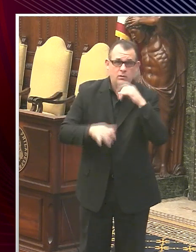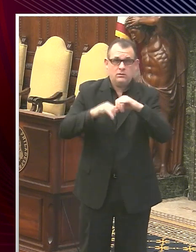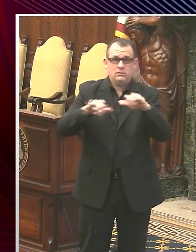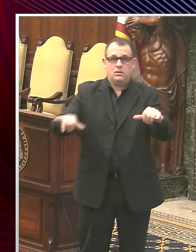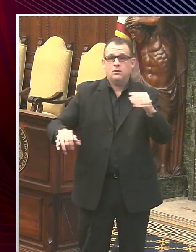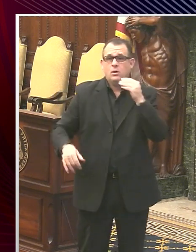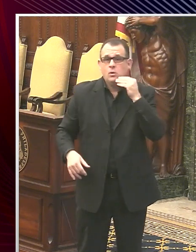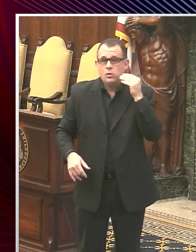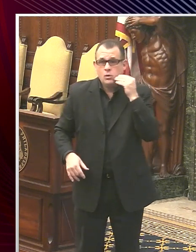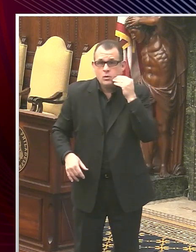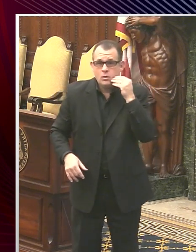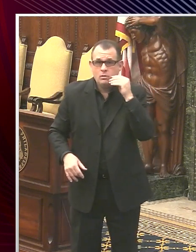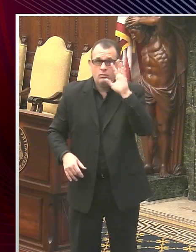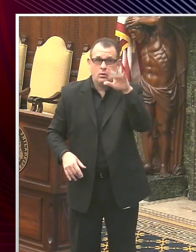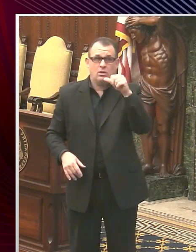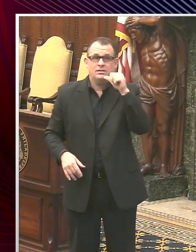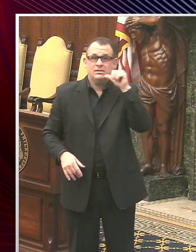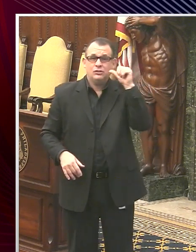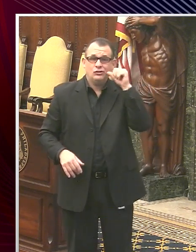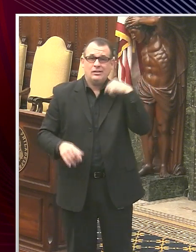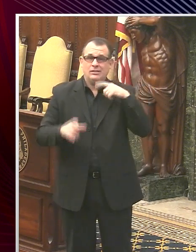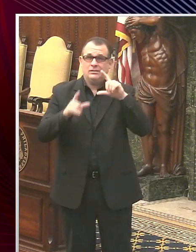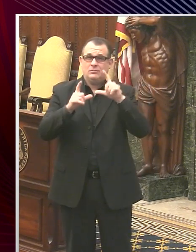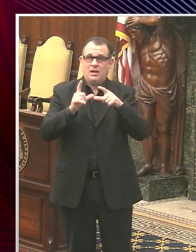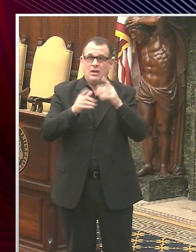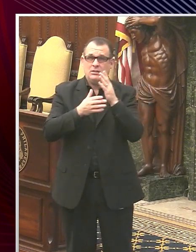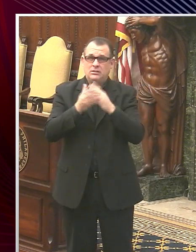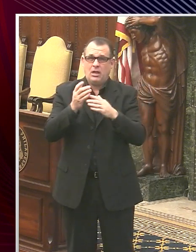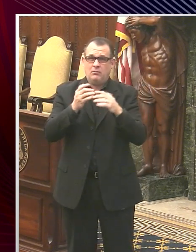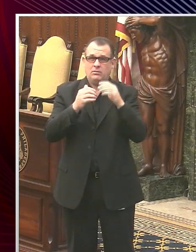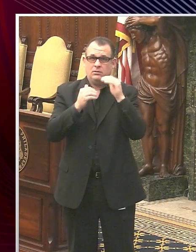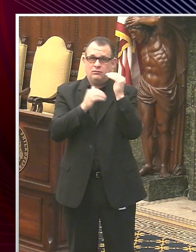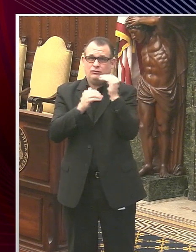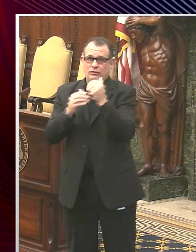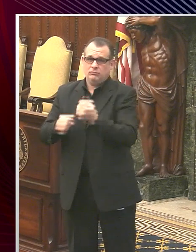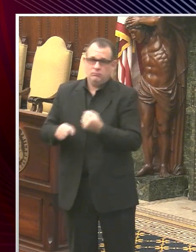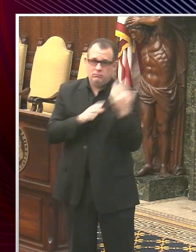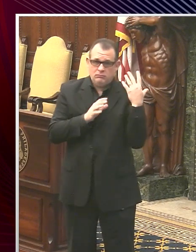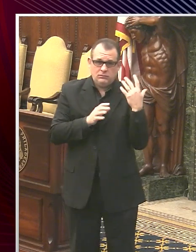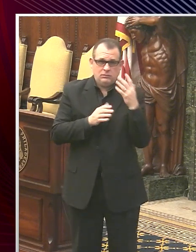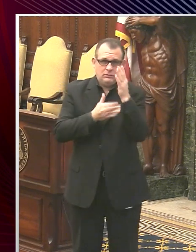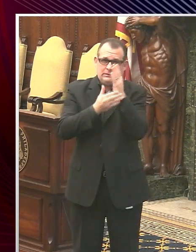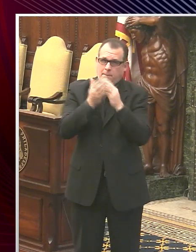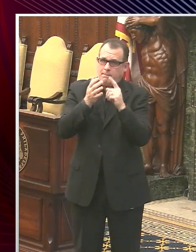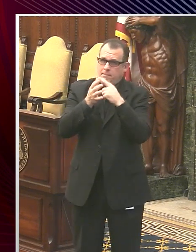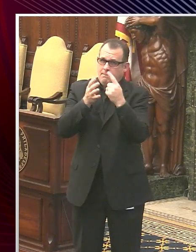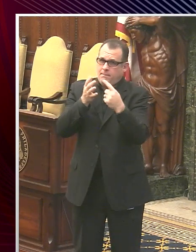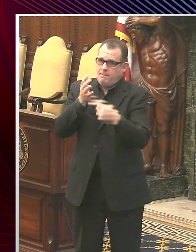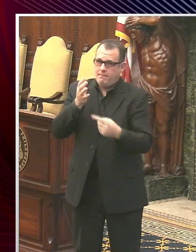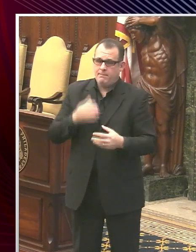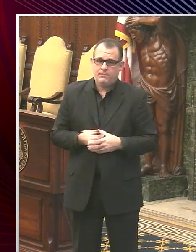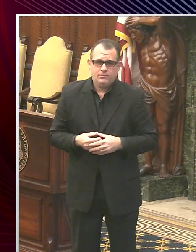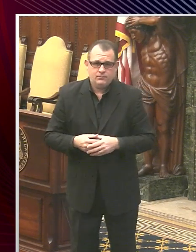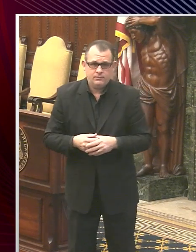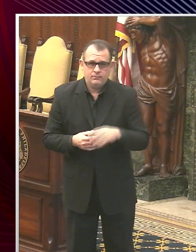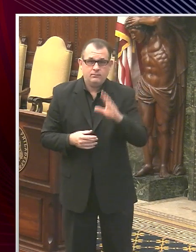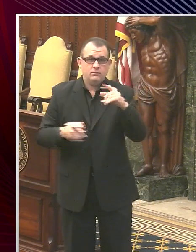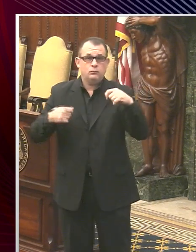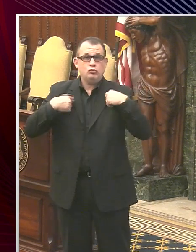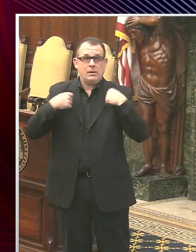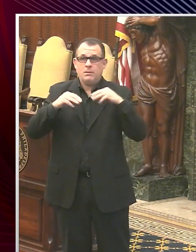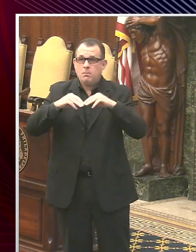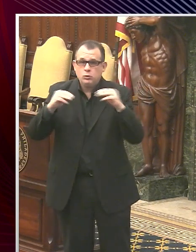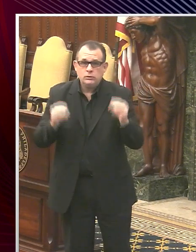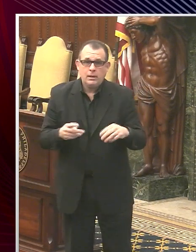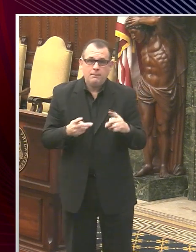the expiration of some of our restrictions on certain business activities. Under the revised order, gyms and museums, in-person